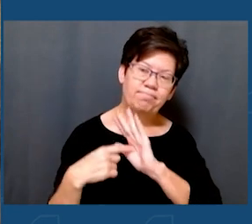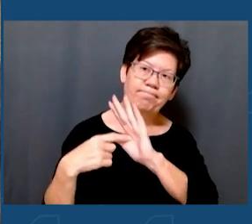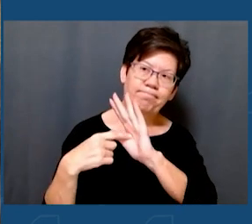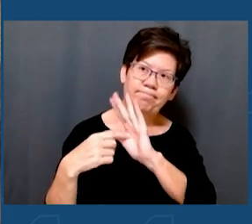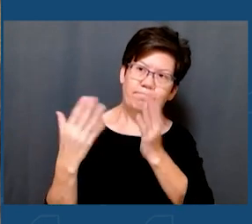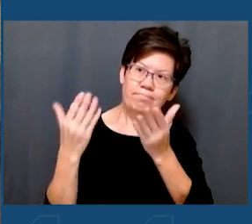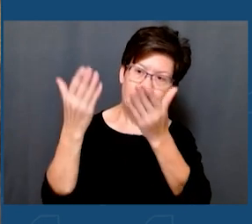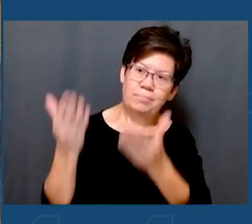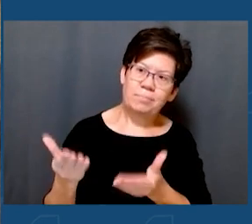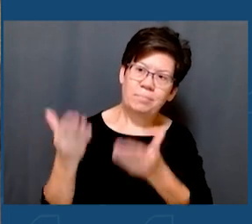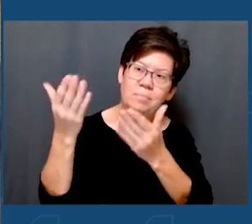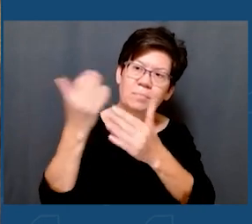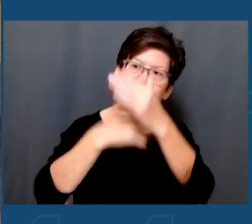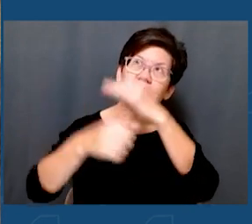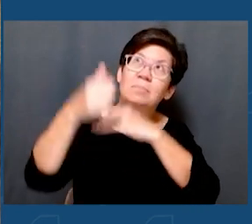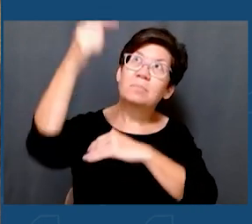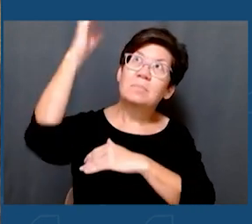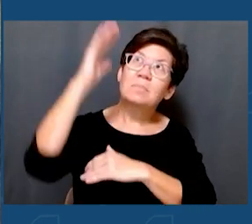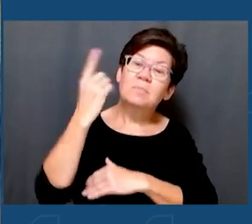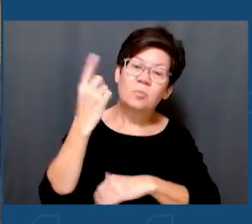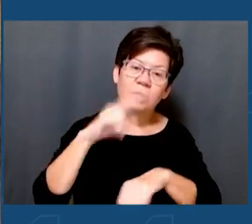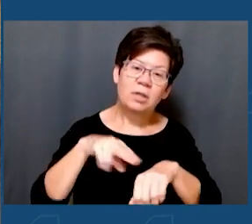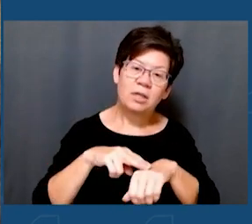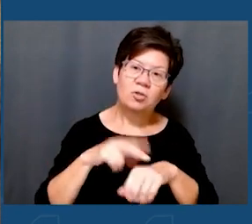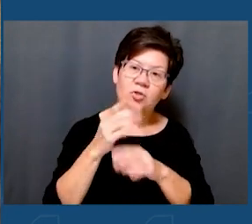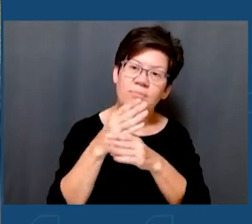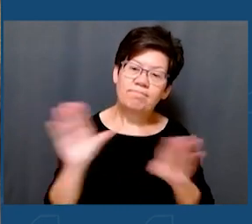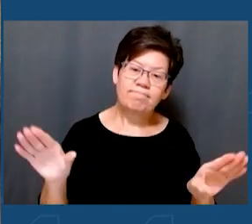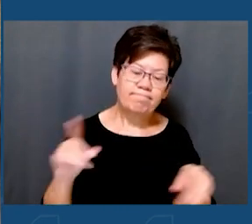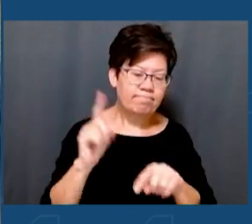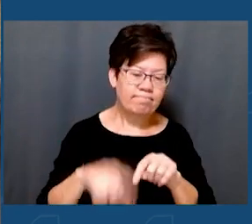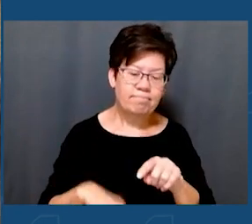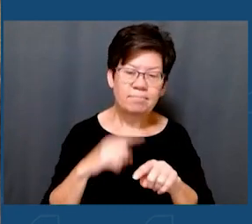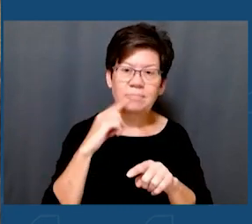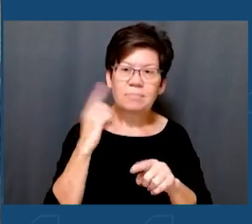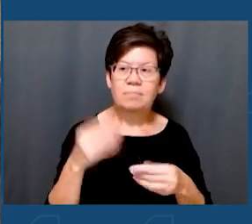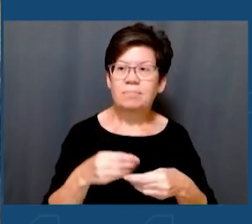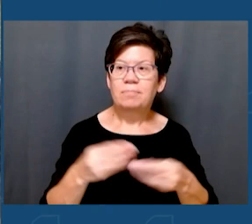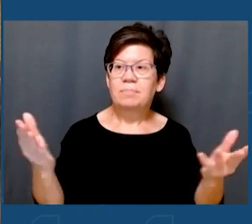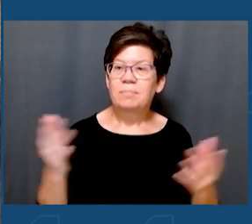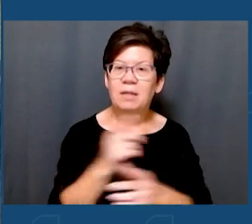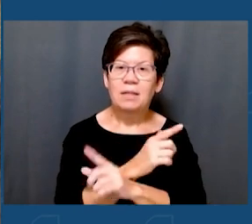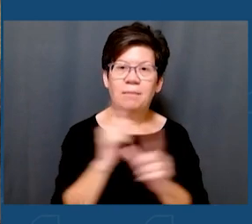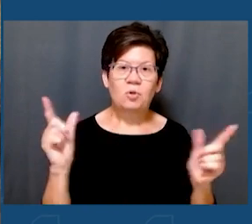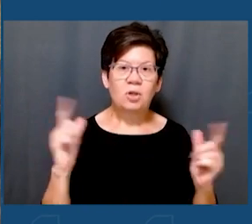nation, under God, indivisible, with liberty and justice for all.